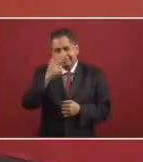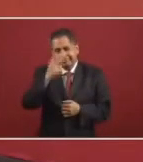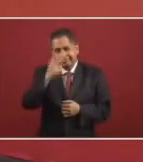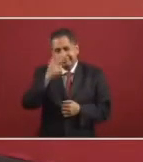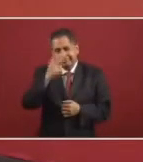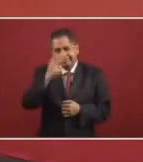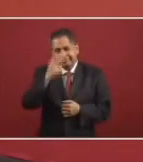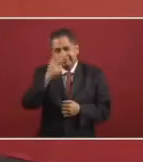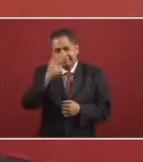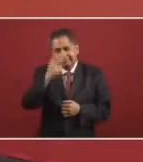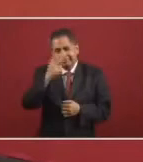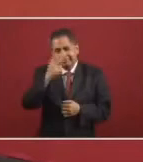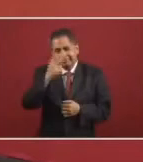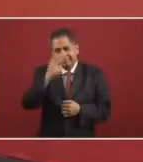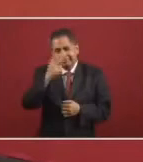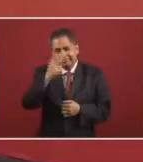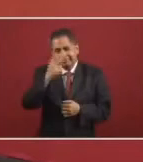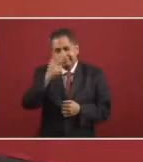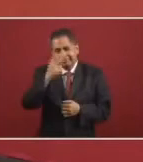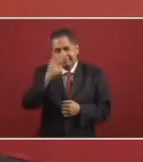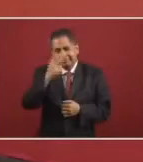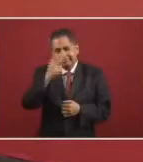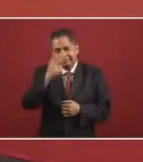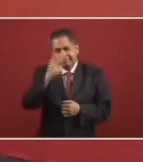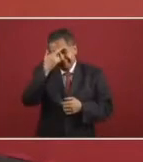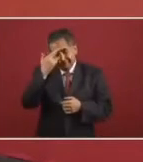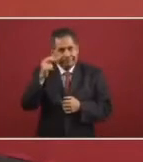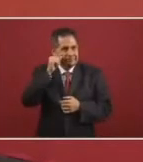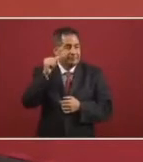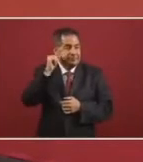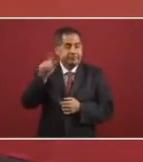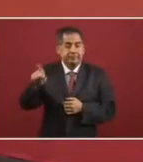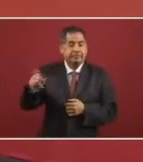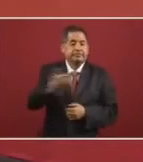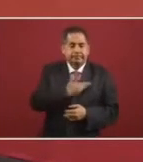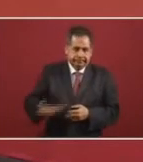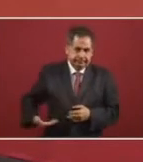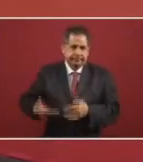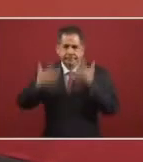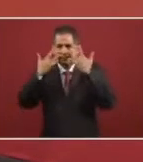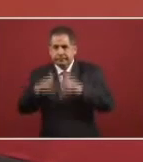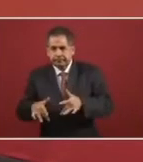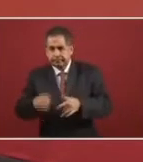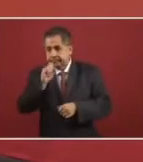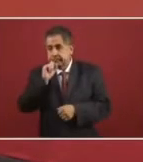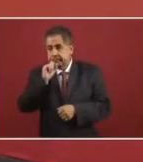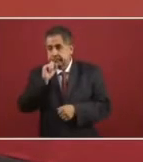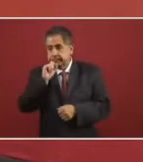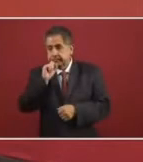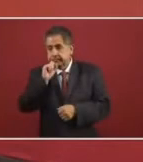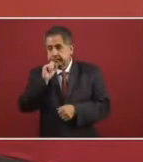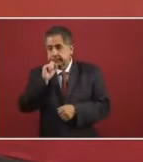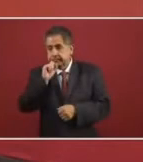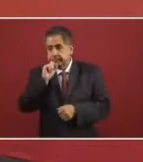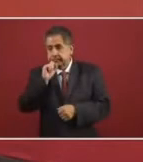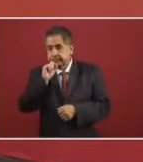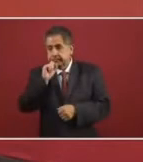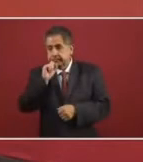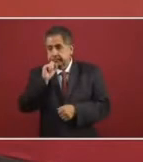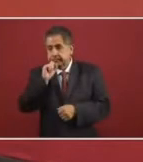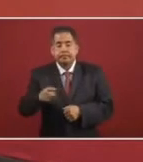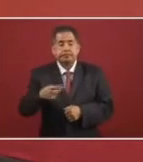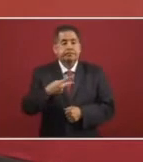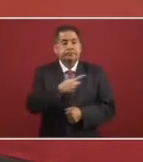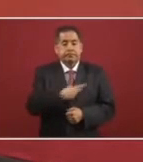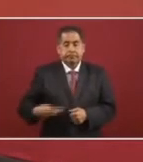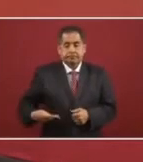only cause the president to resign. Presidente, sino del vicepresidente. But also the vice